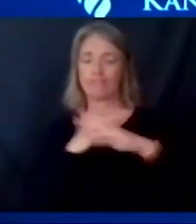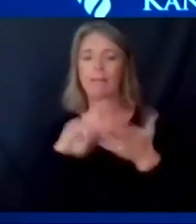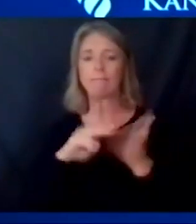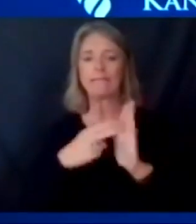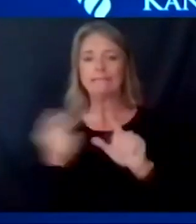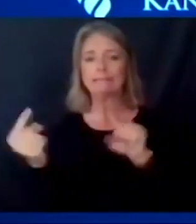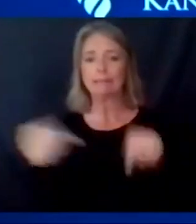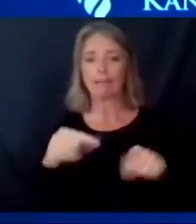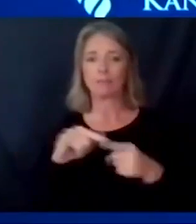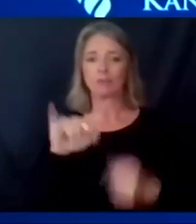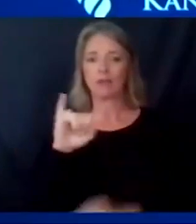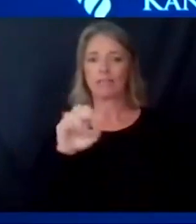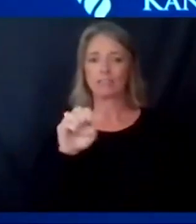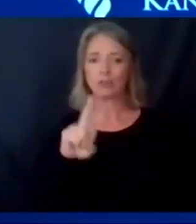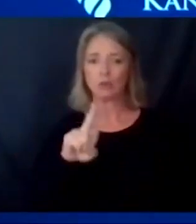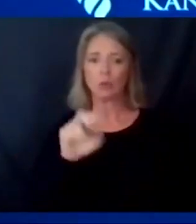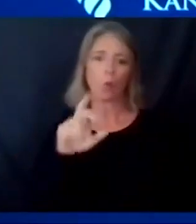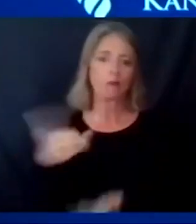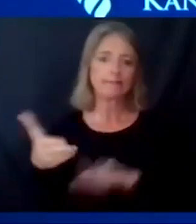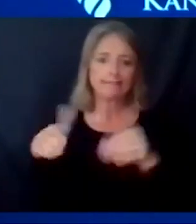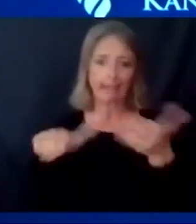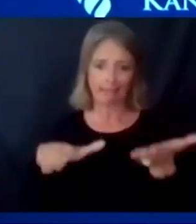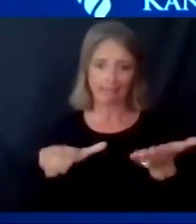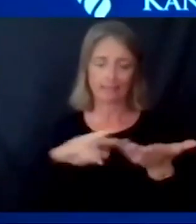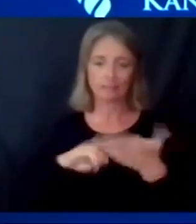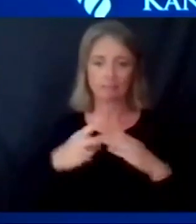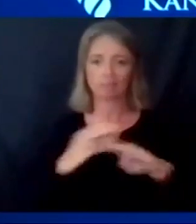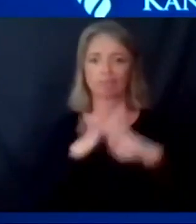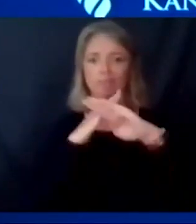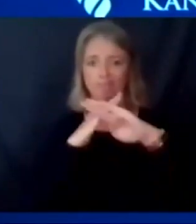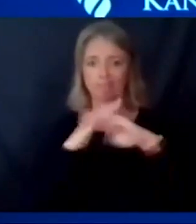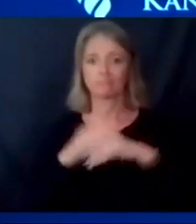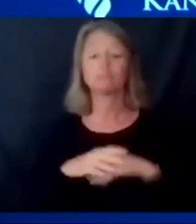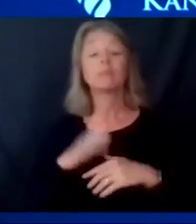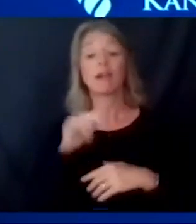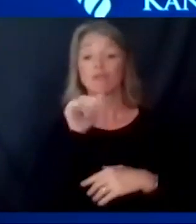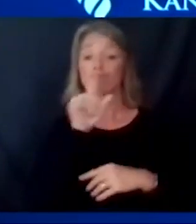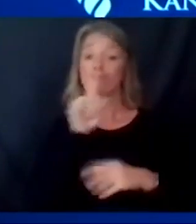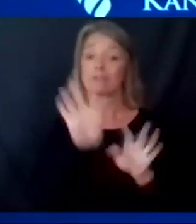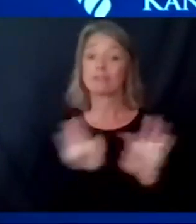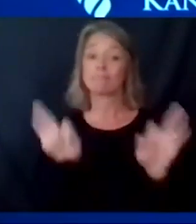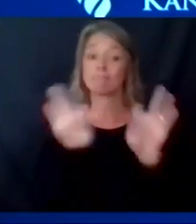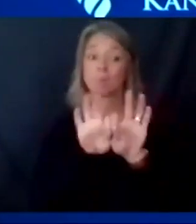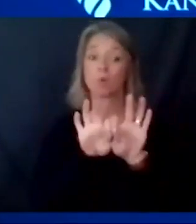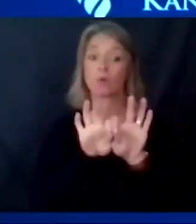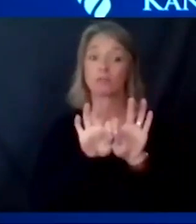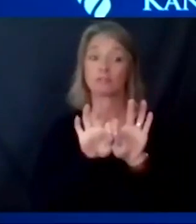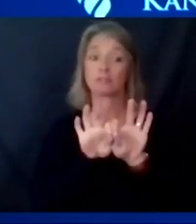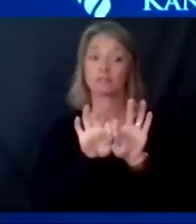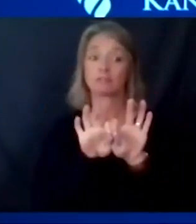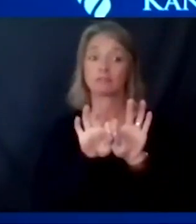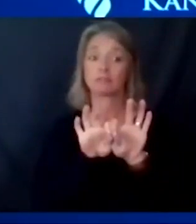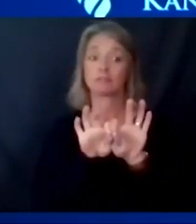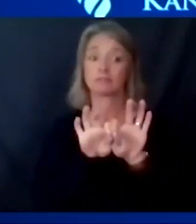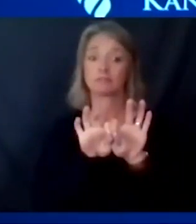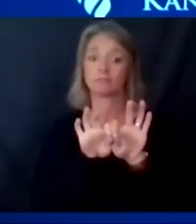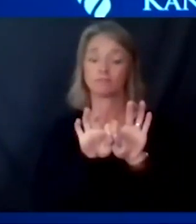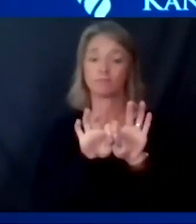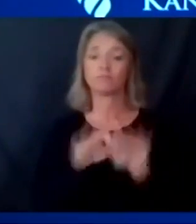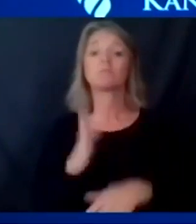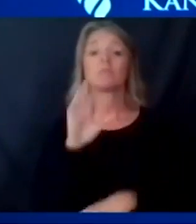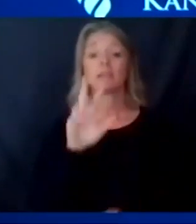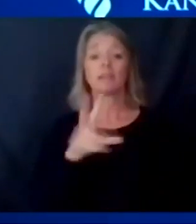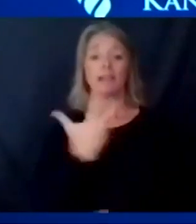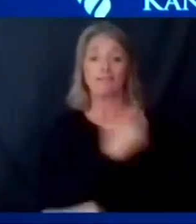death. And so I think that's really important. So even though the vaccinated patients are being hospitalized, they